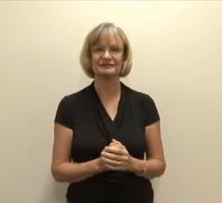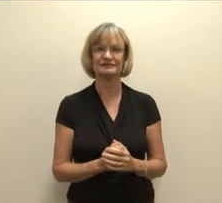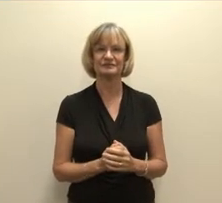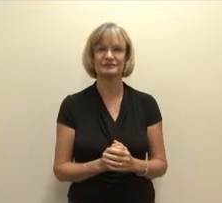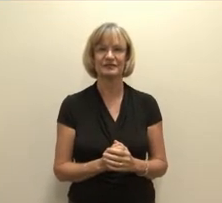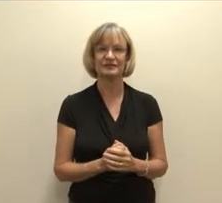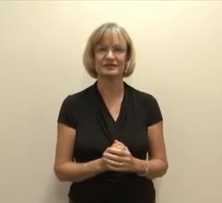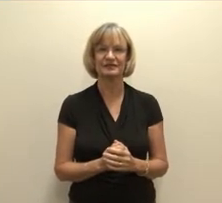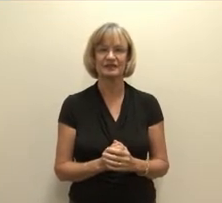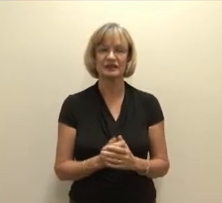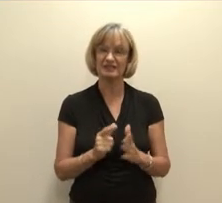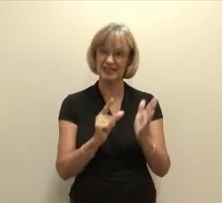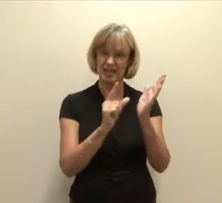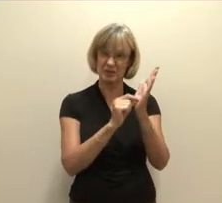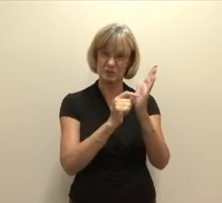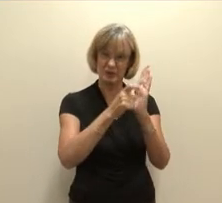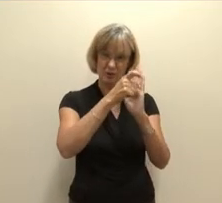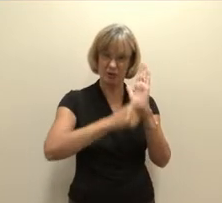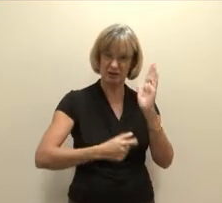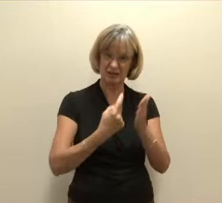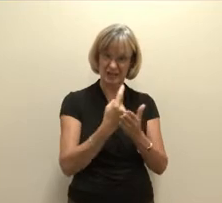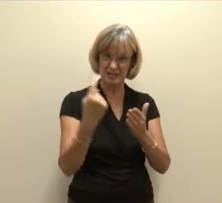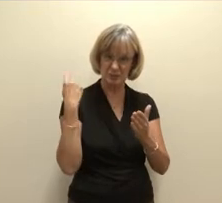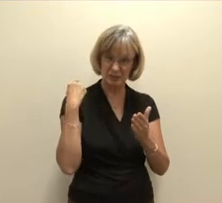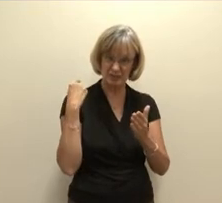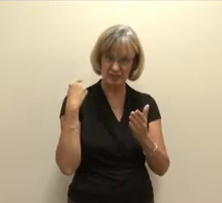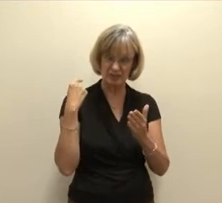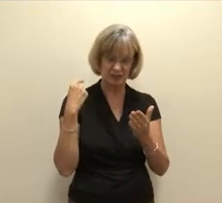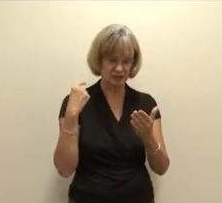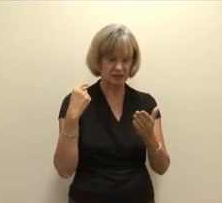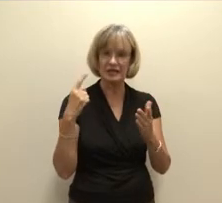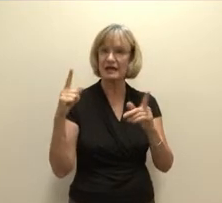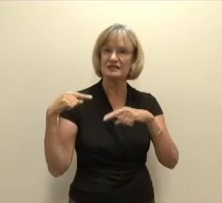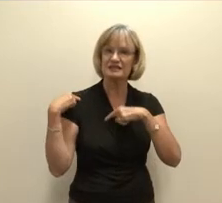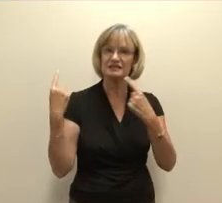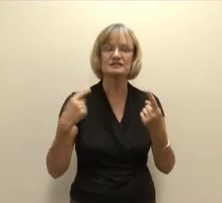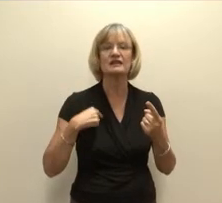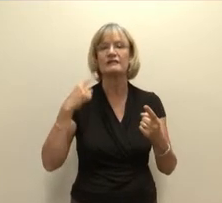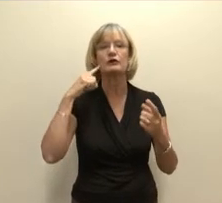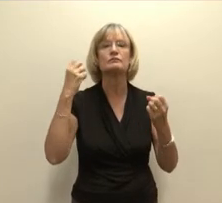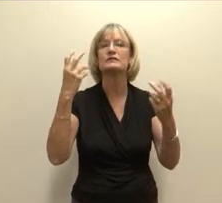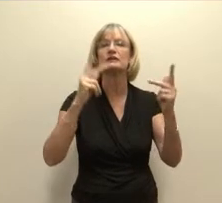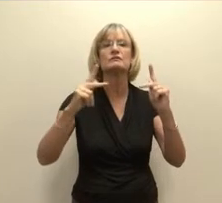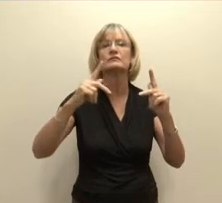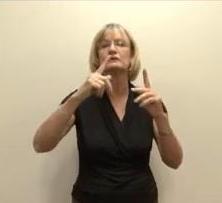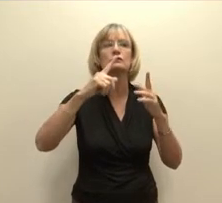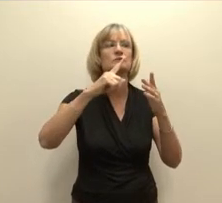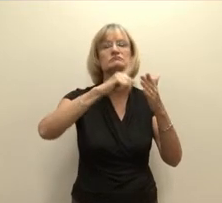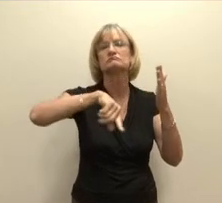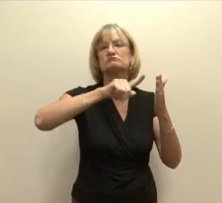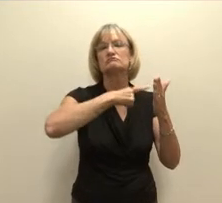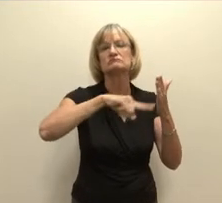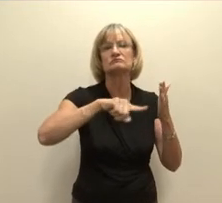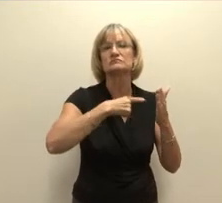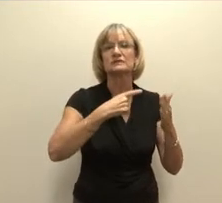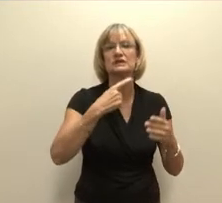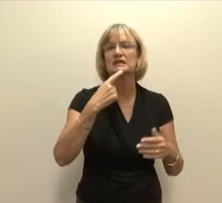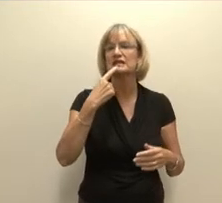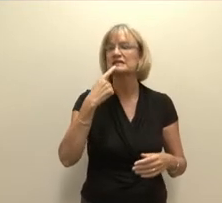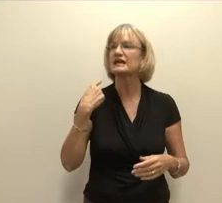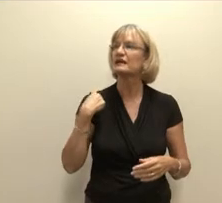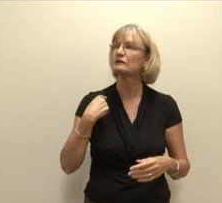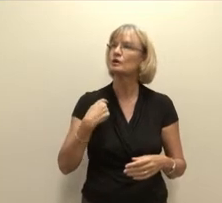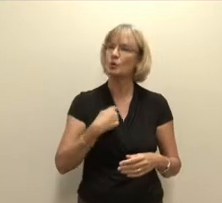Since the article in the newspaper last week, I have heard critics of Dr. Kincannon say, "We have to improve